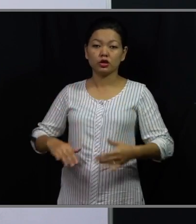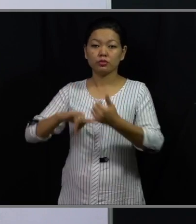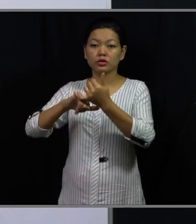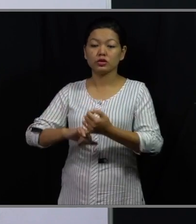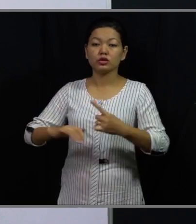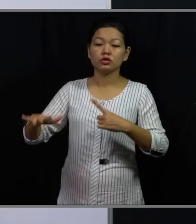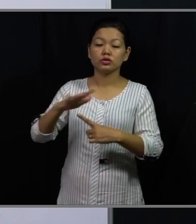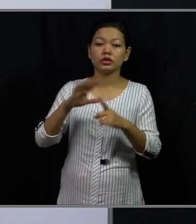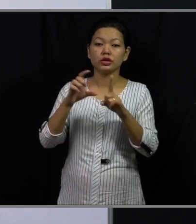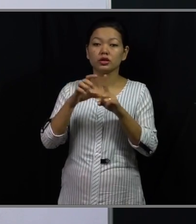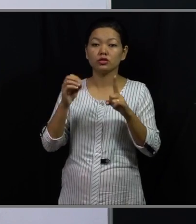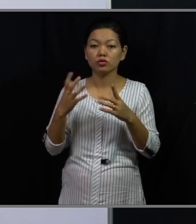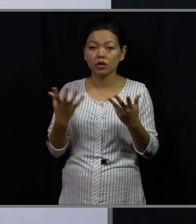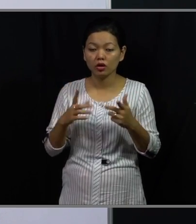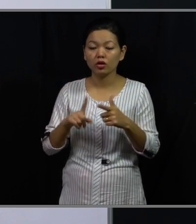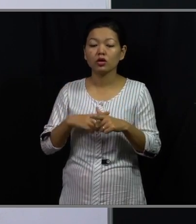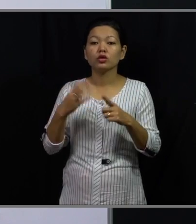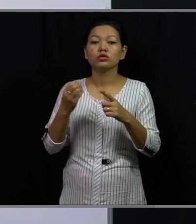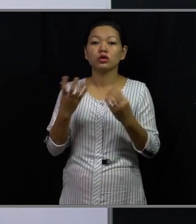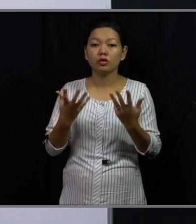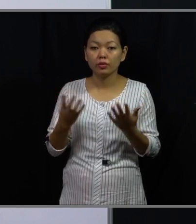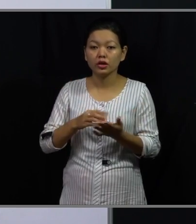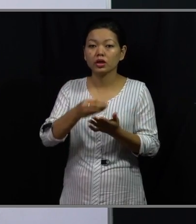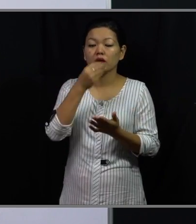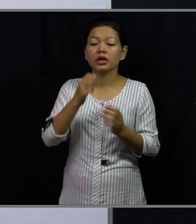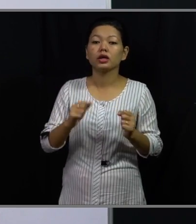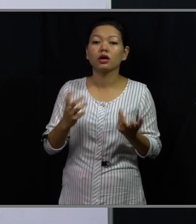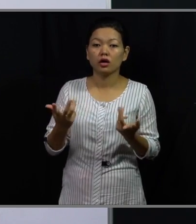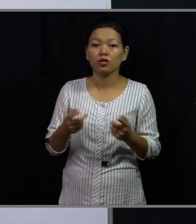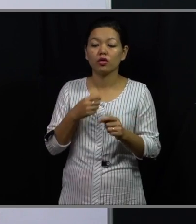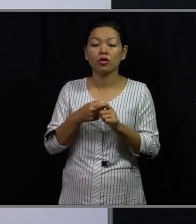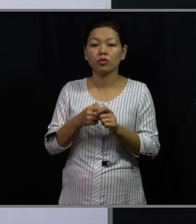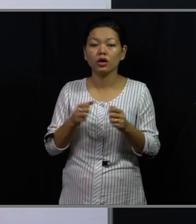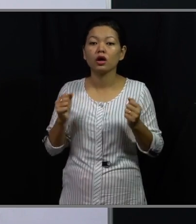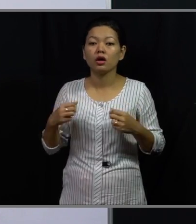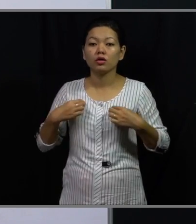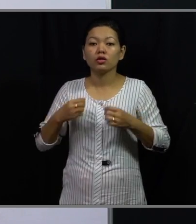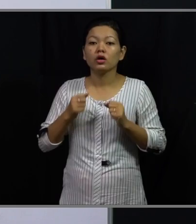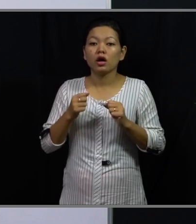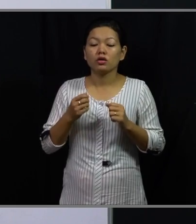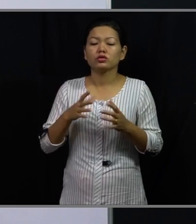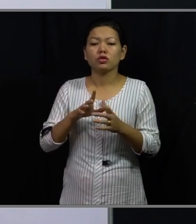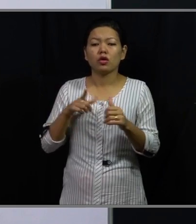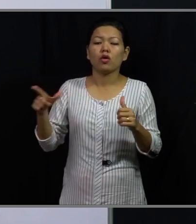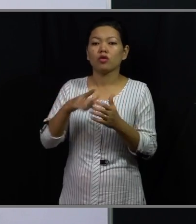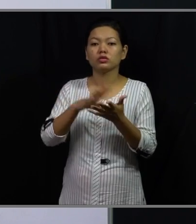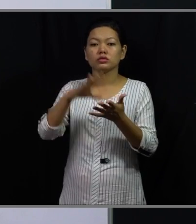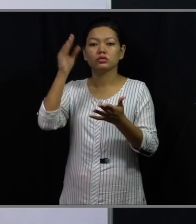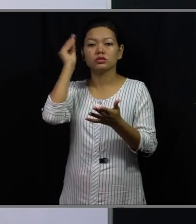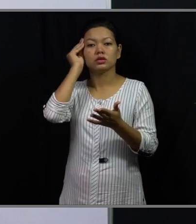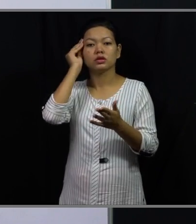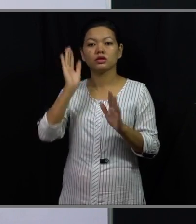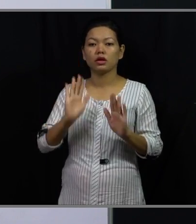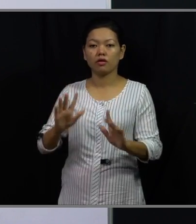the society which existed in the past. And the subject matter of history is